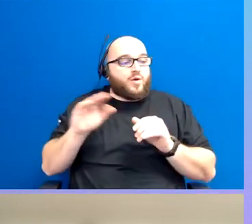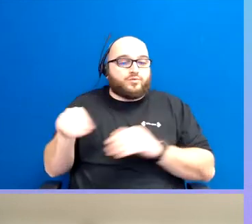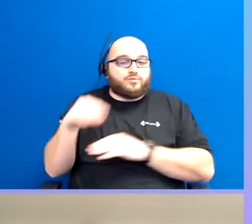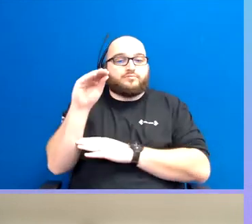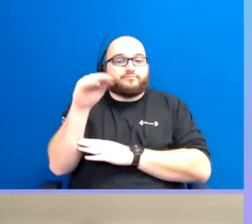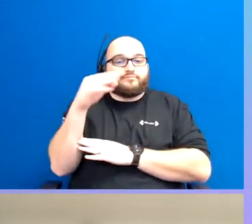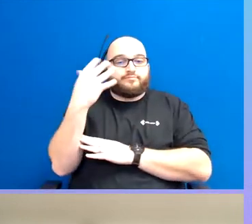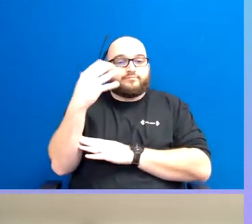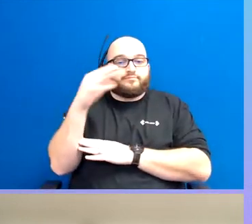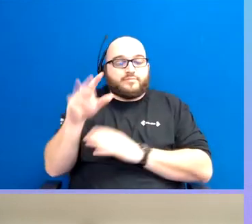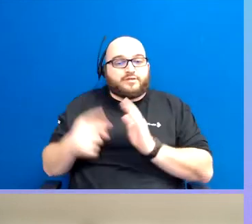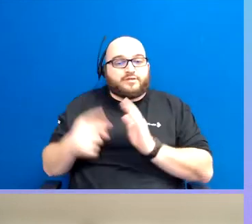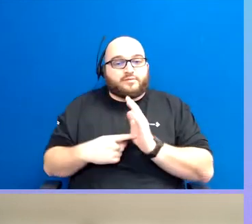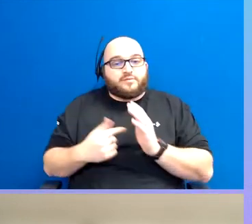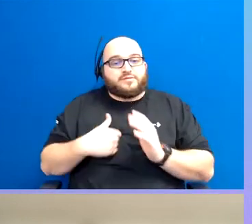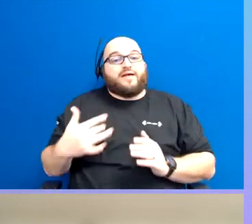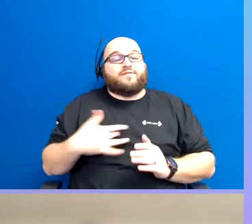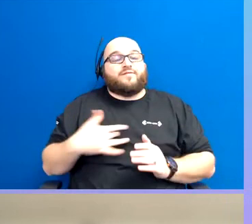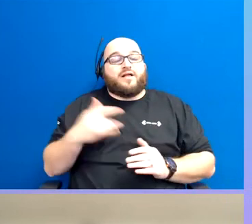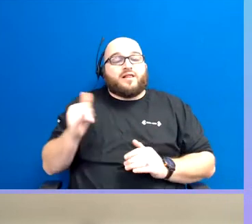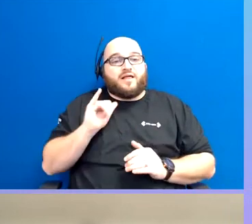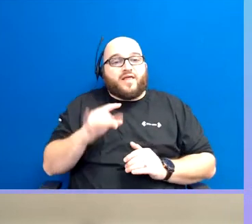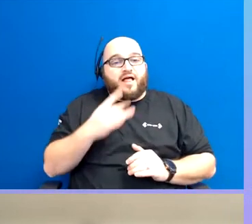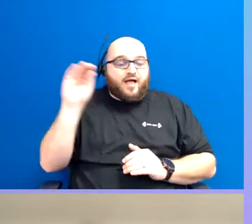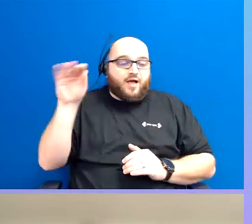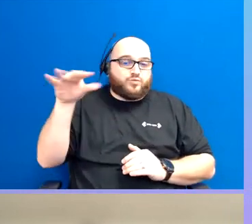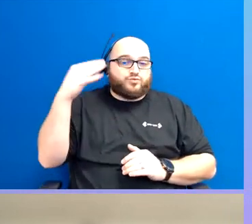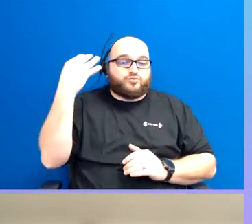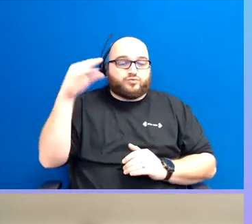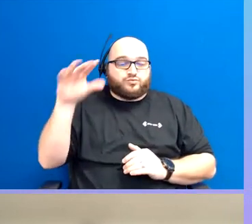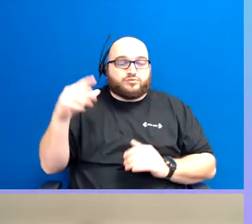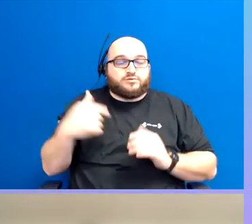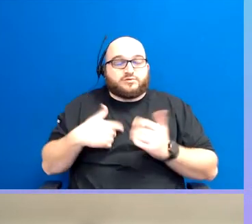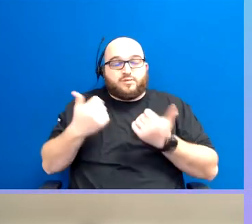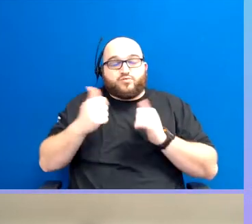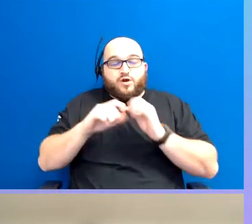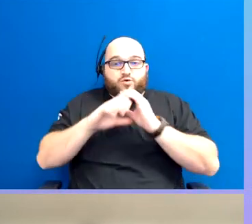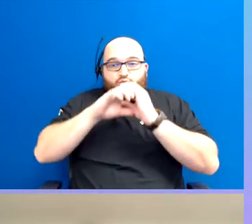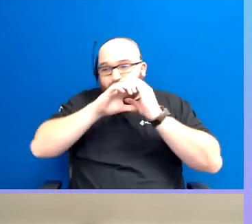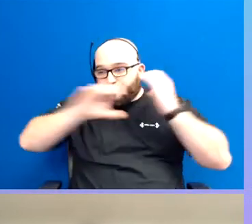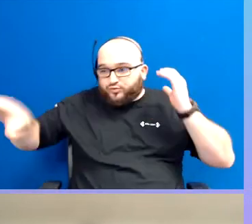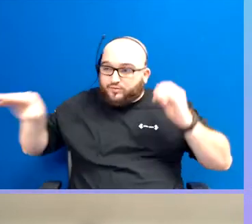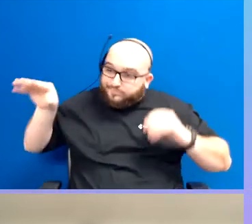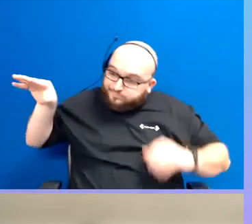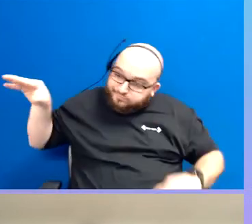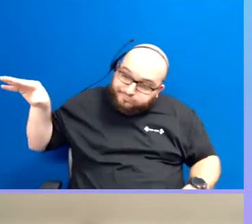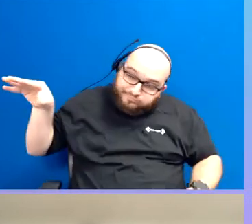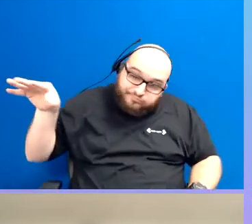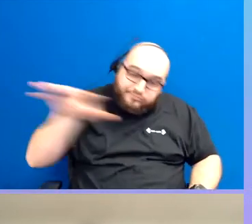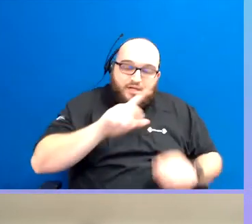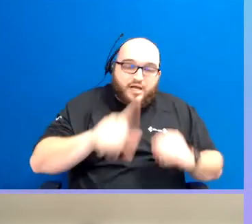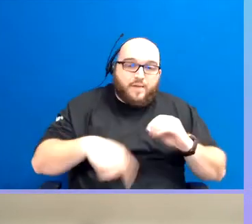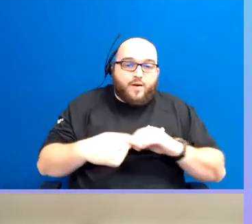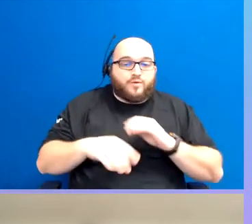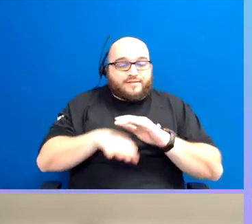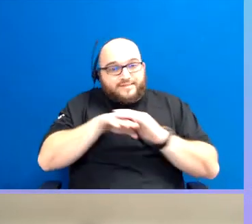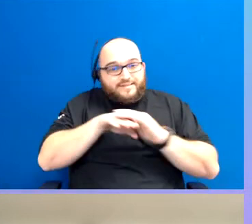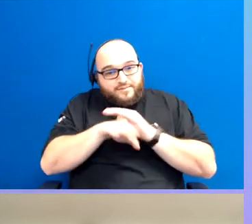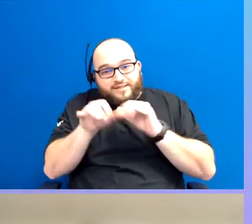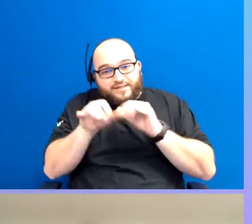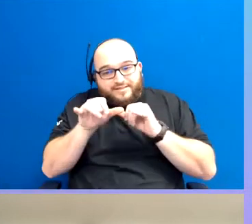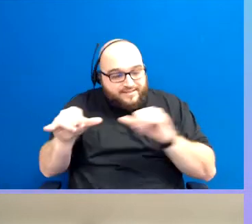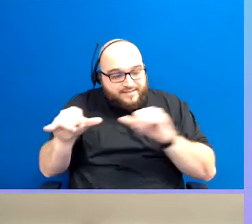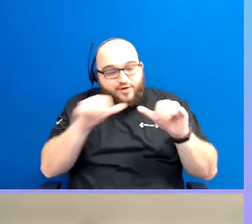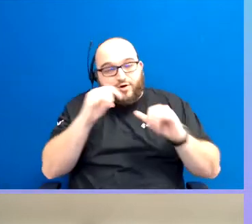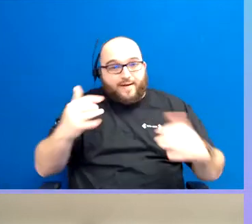I felt like the lighthouse. Although I was trying to shine this beam of hope out about accessibility and standards and the benefits